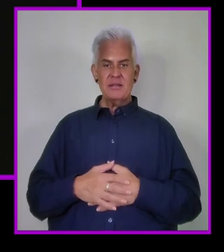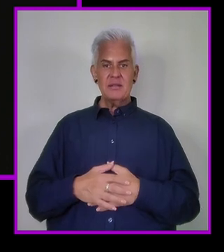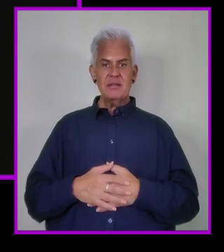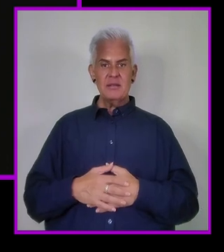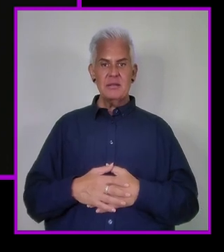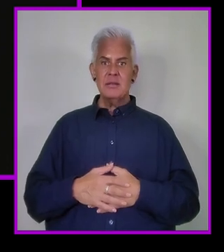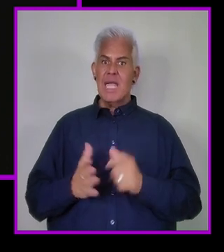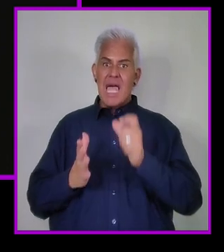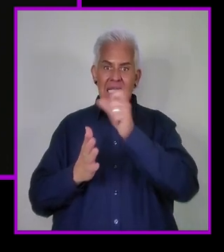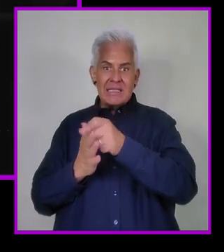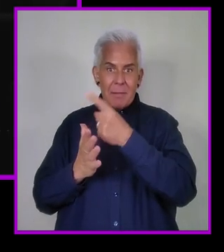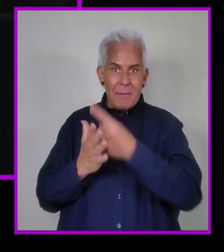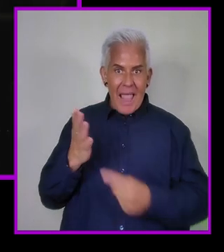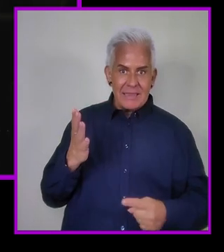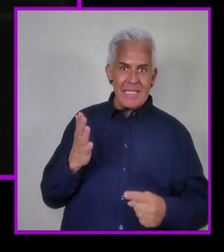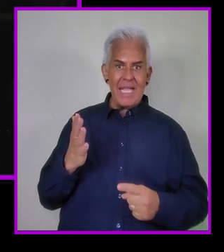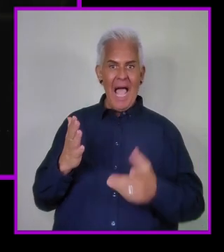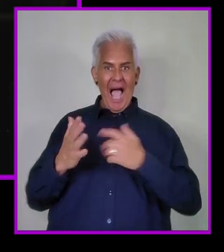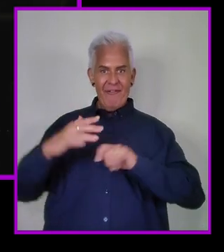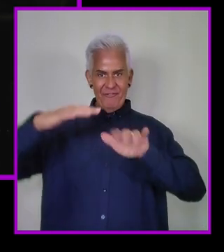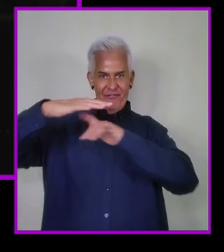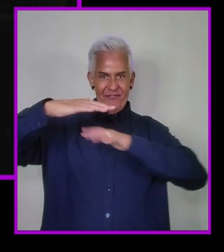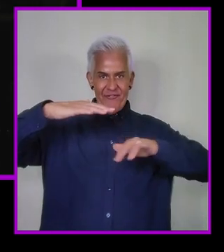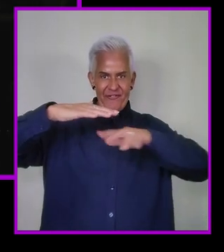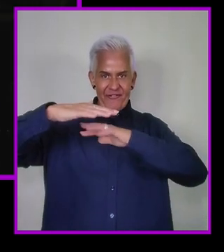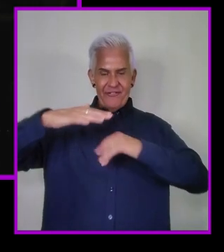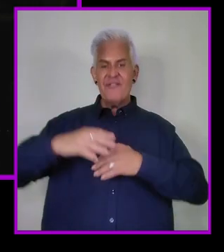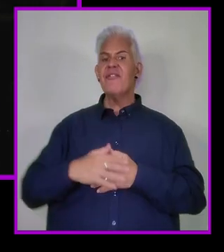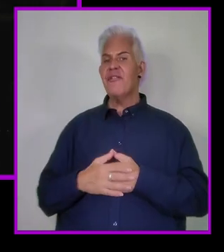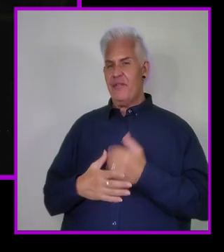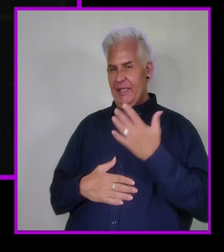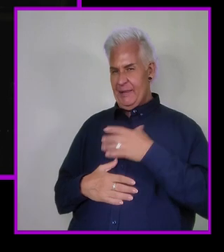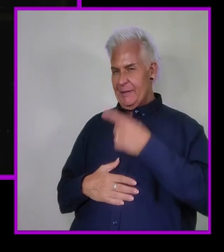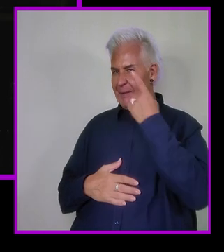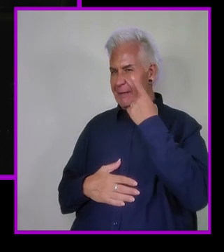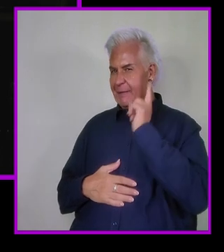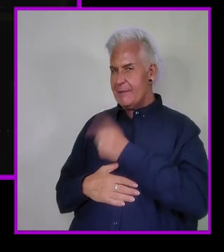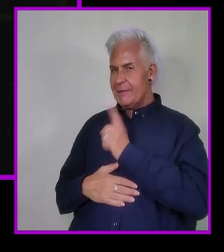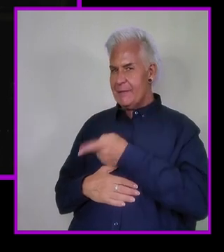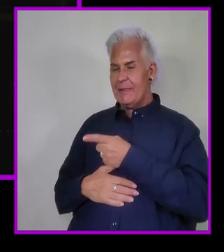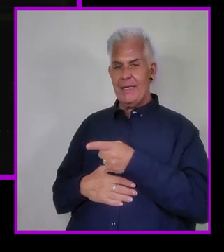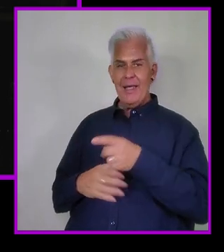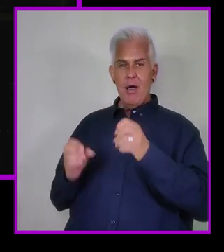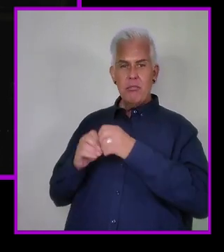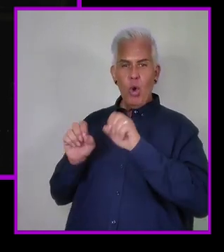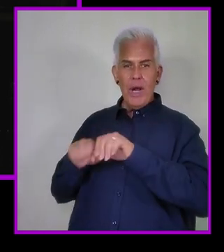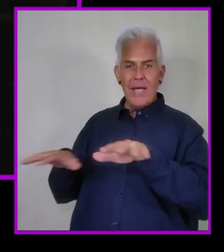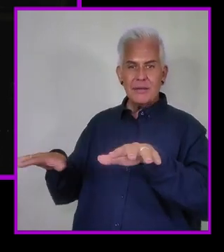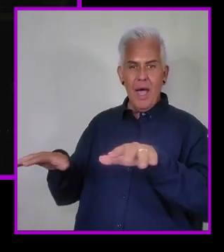with disability, it's that next, there's another level to it. There's a whole lens that needs to be placed over, isn't there? Like, I think broadcasters